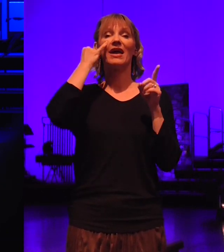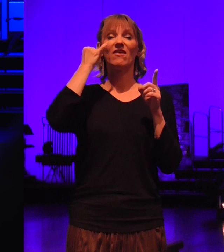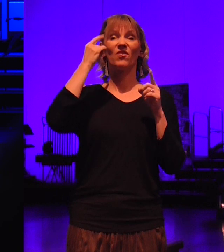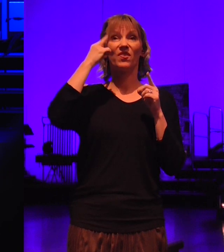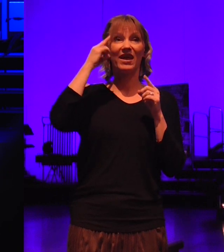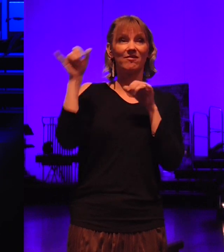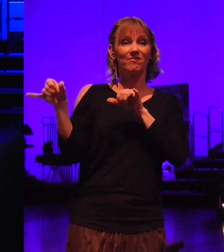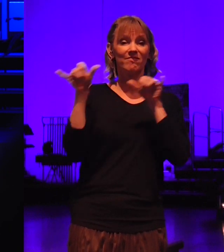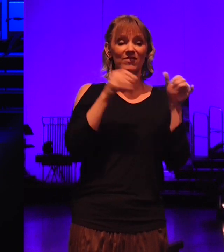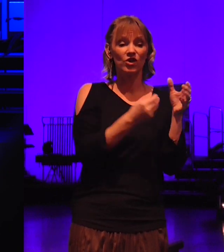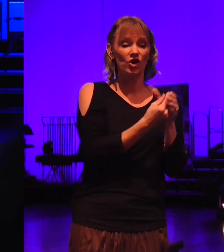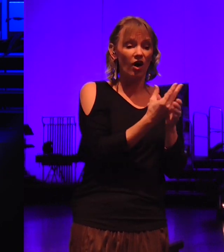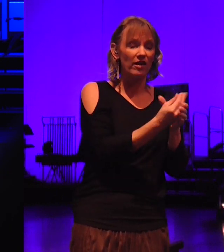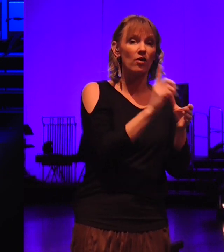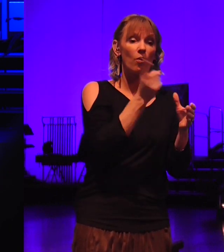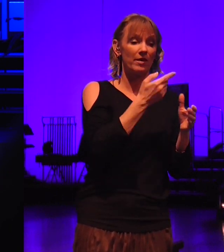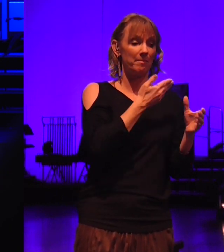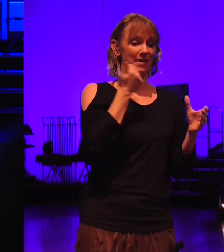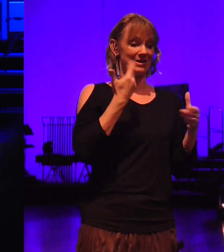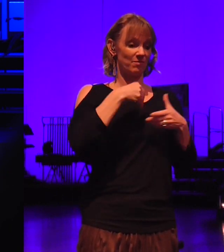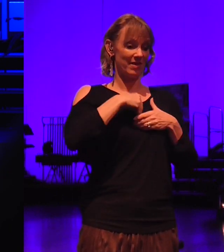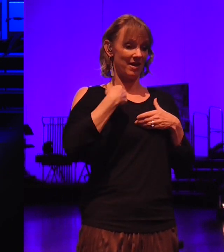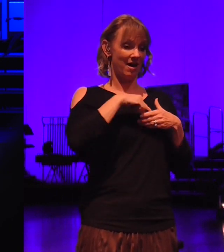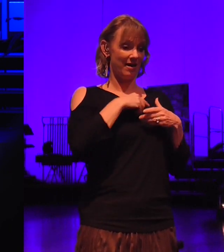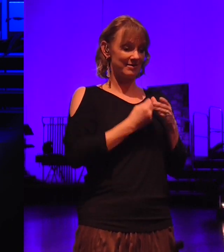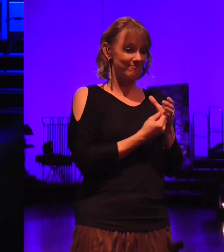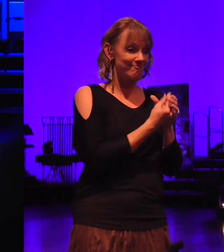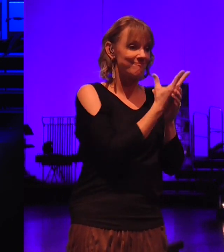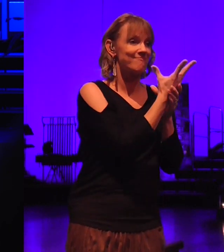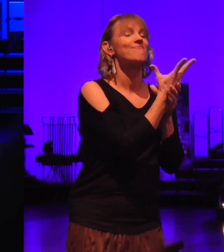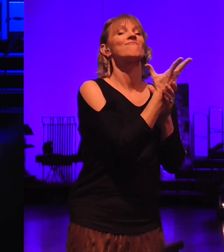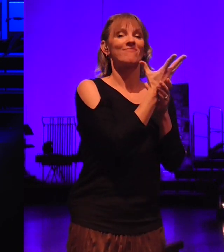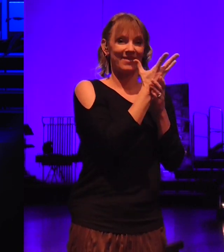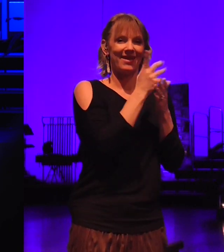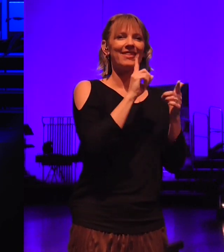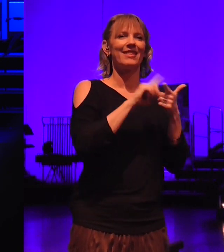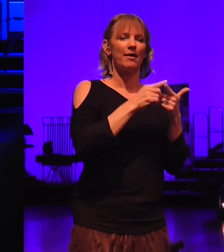best that is within us, we bring forth the best in our lives.